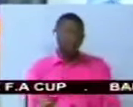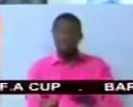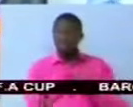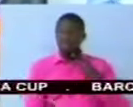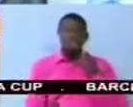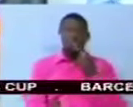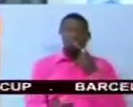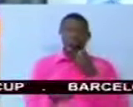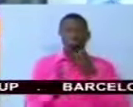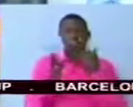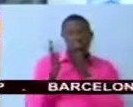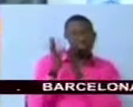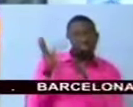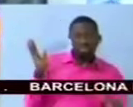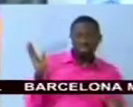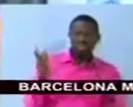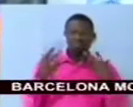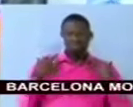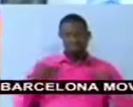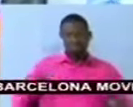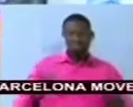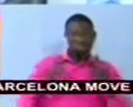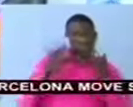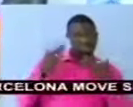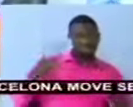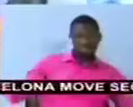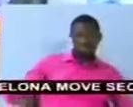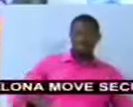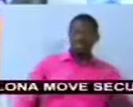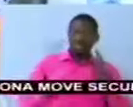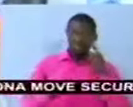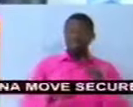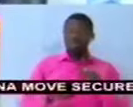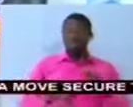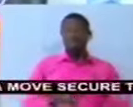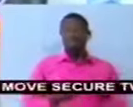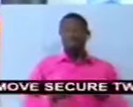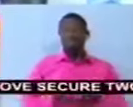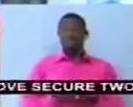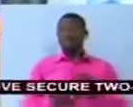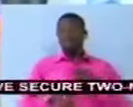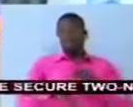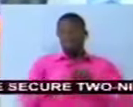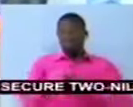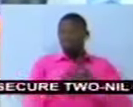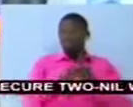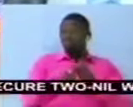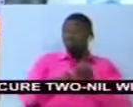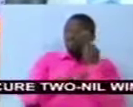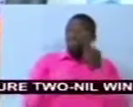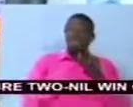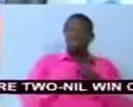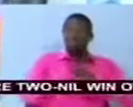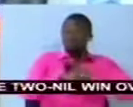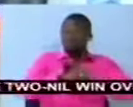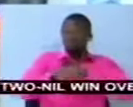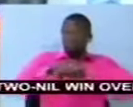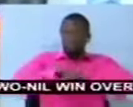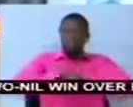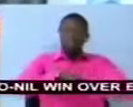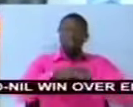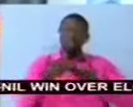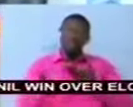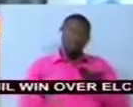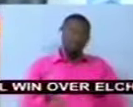le those that were beaten with whips loolu yam ñu ngi leen ciéné ñu ngi tëdd they were wounded and with cough gañu mu